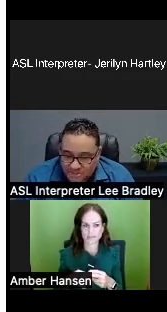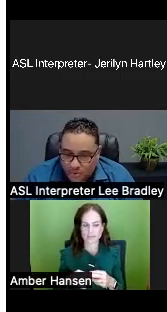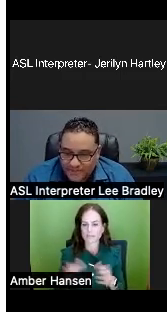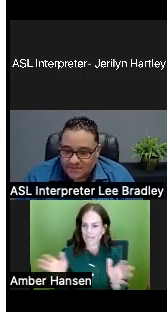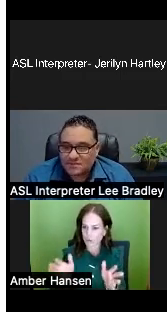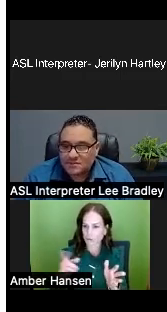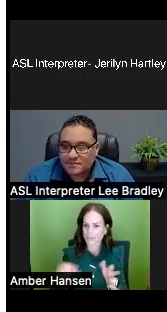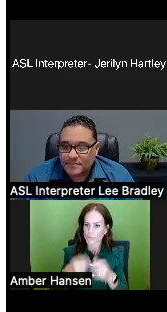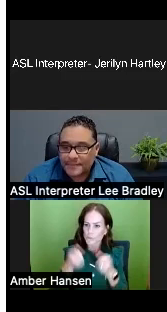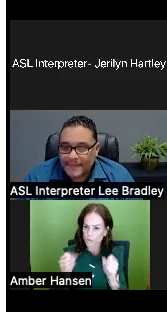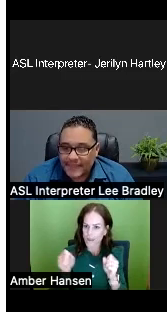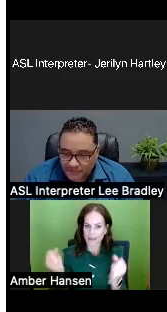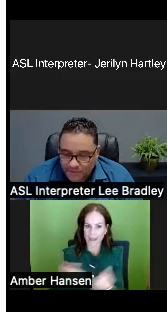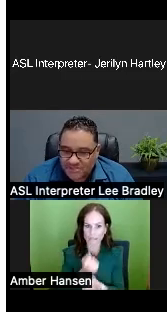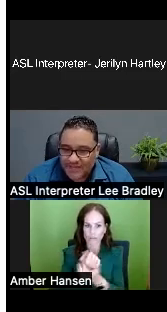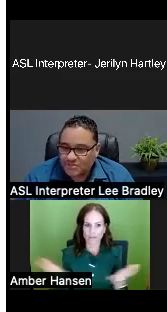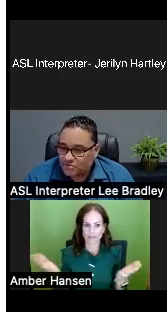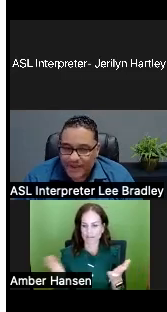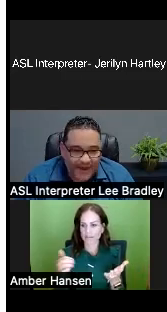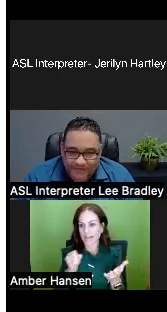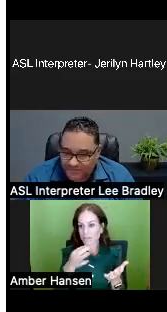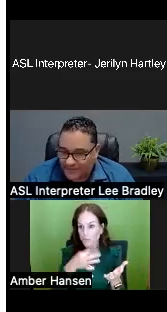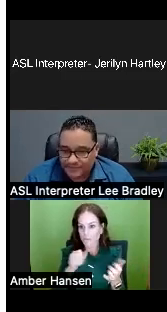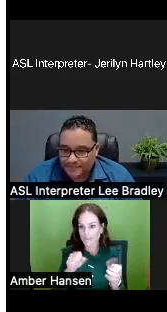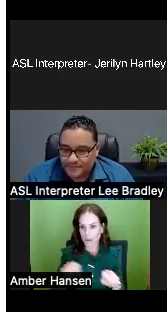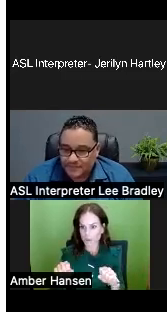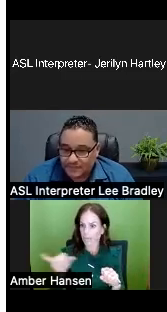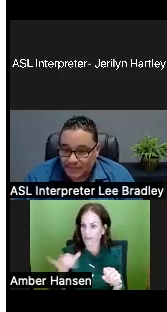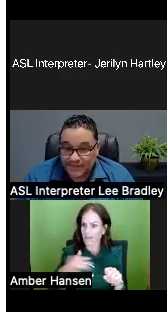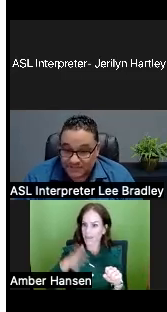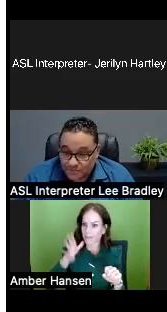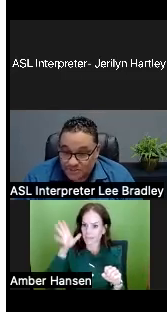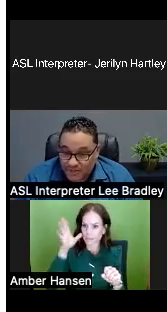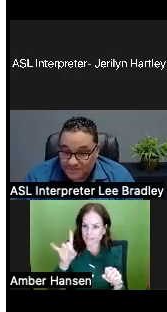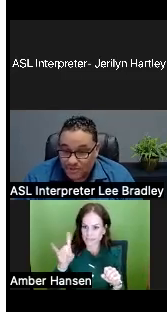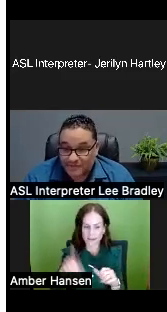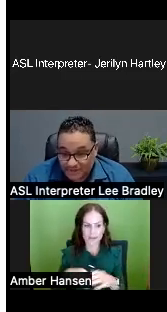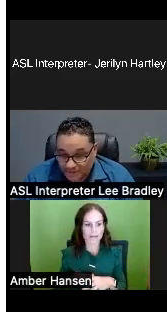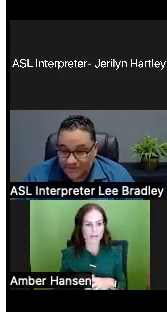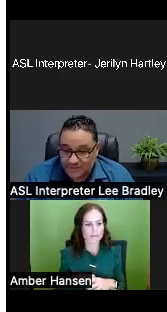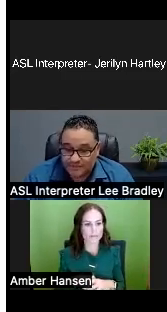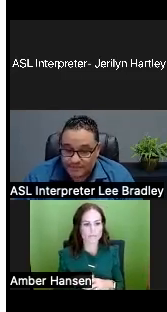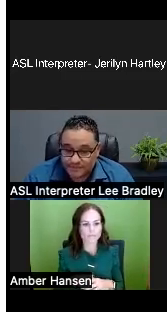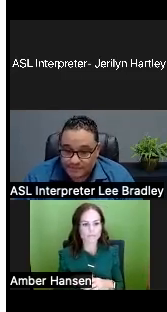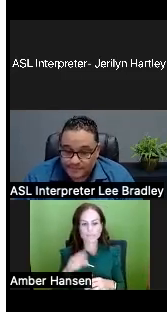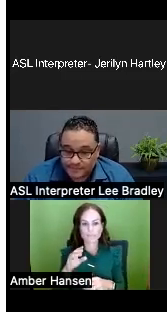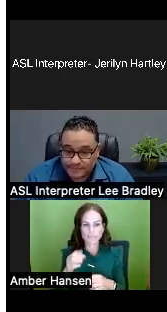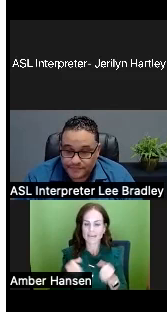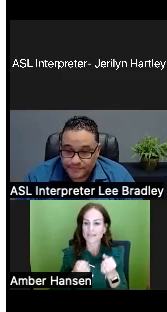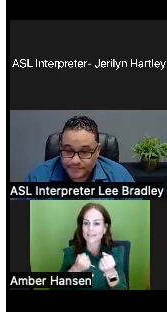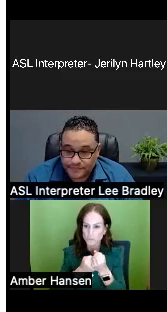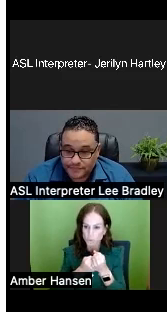make a choice. Encourage them to try everything, and as soon as possible, like my parents did.